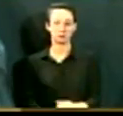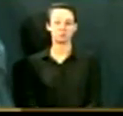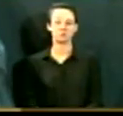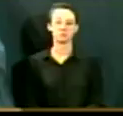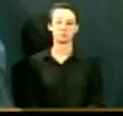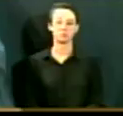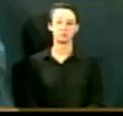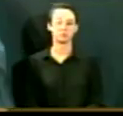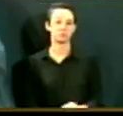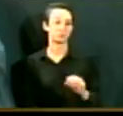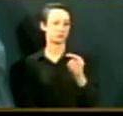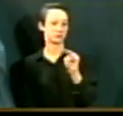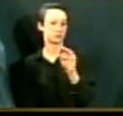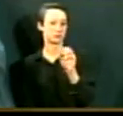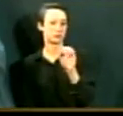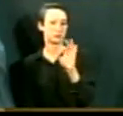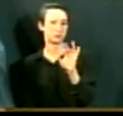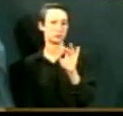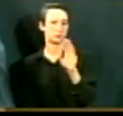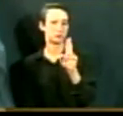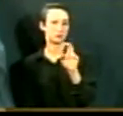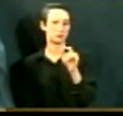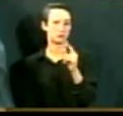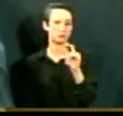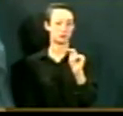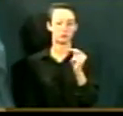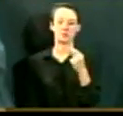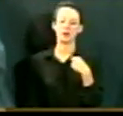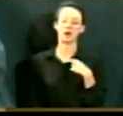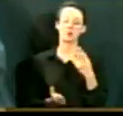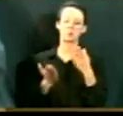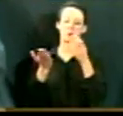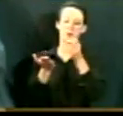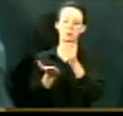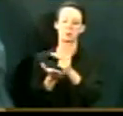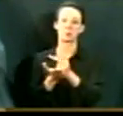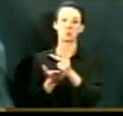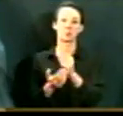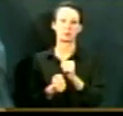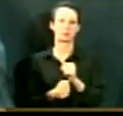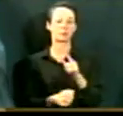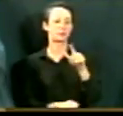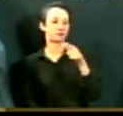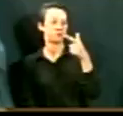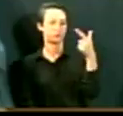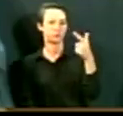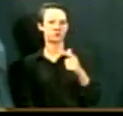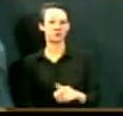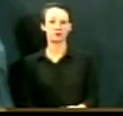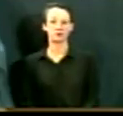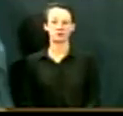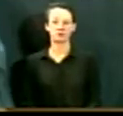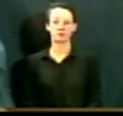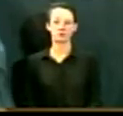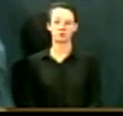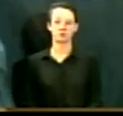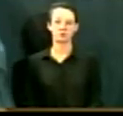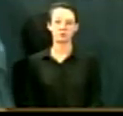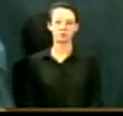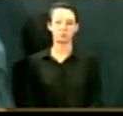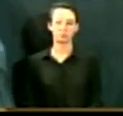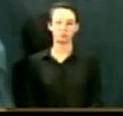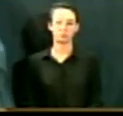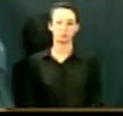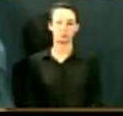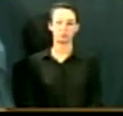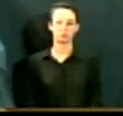Ms. Fugit? Move approval by acclamation. Second. Okay, we have a motion by Ms. Fugit, seconded by